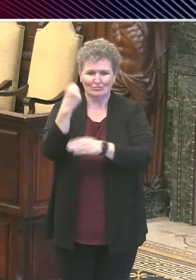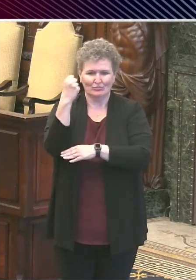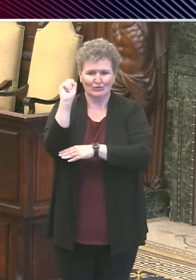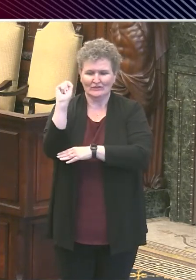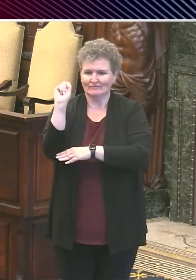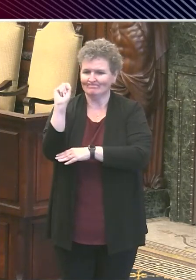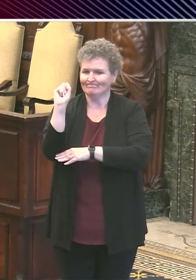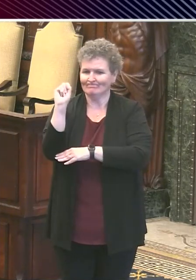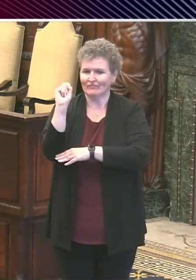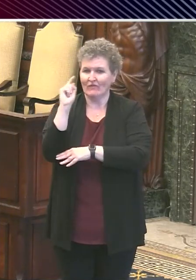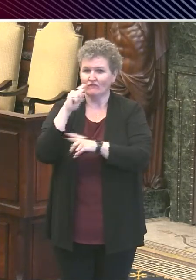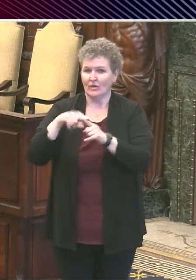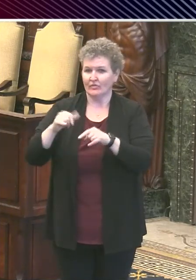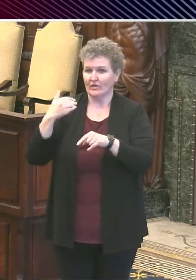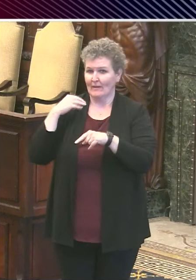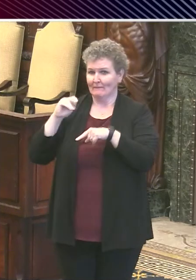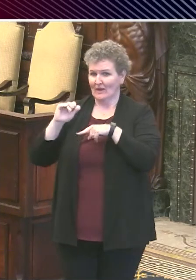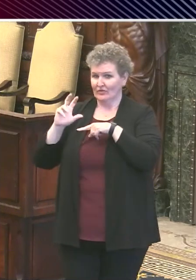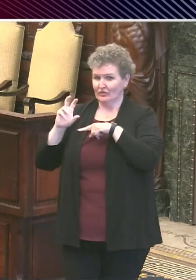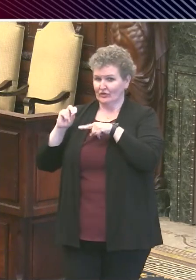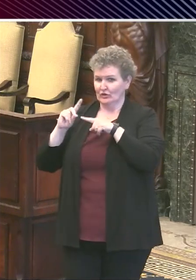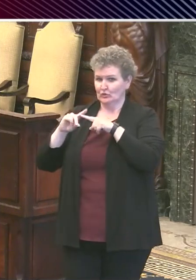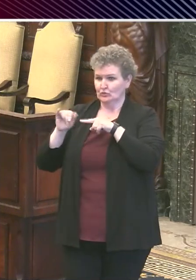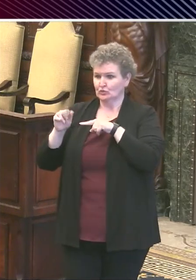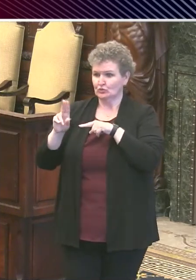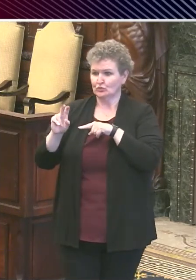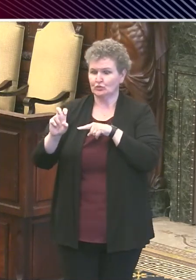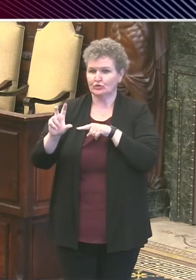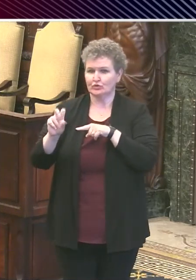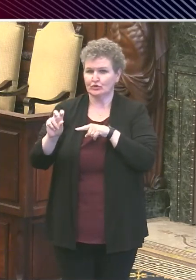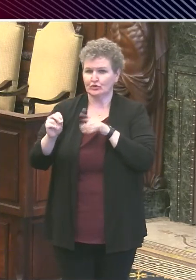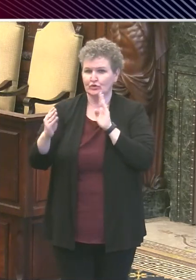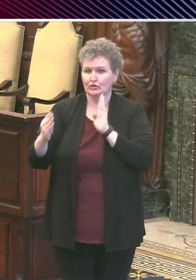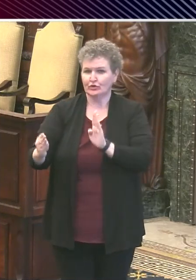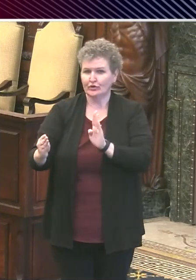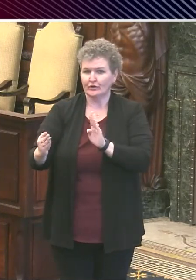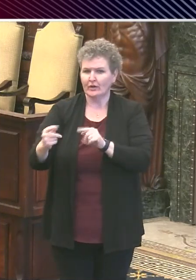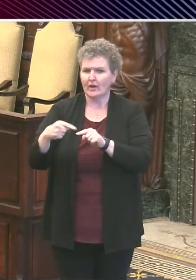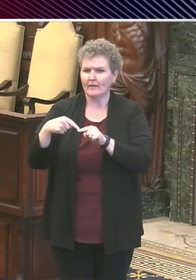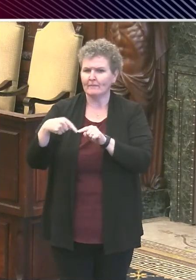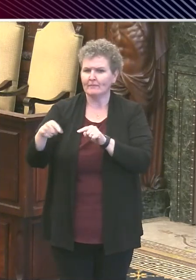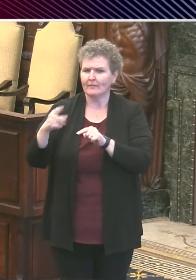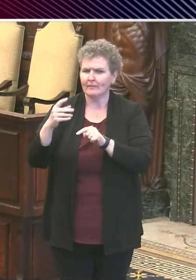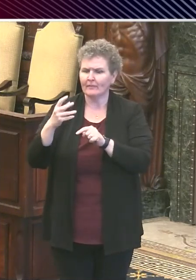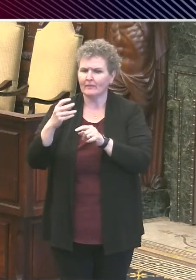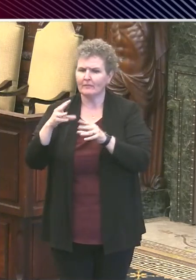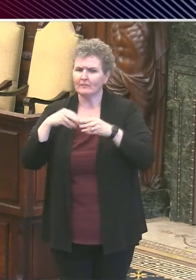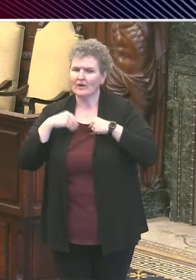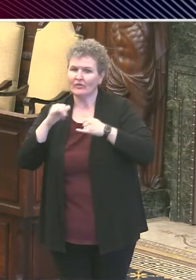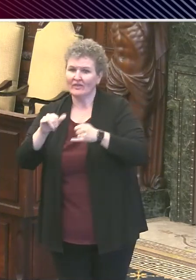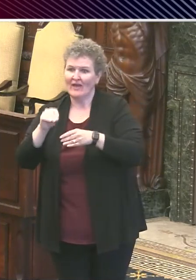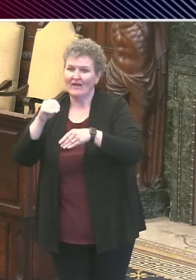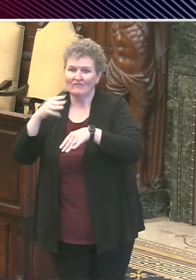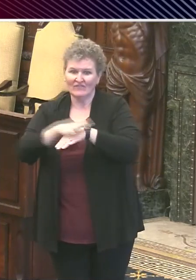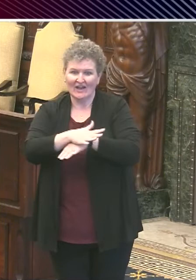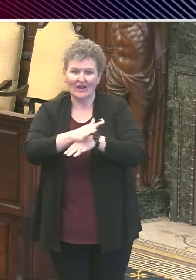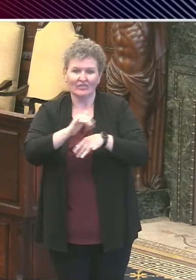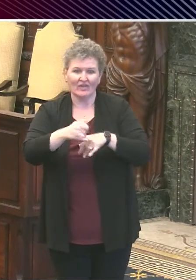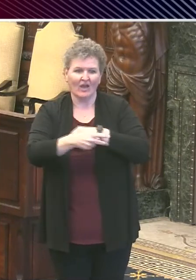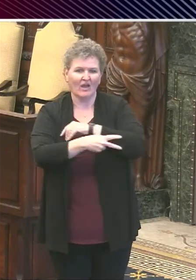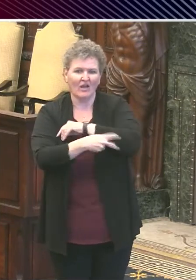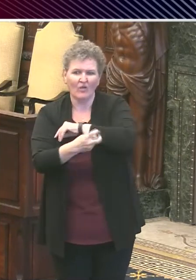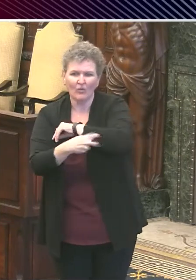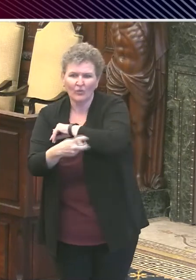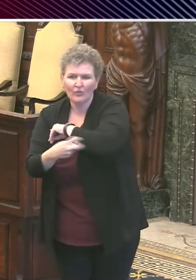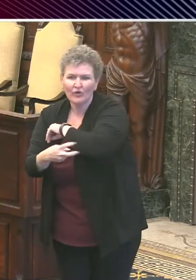June 30th. And my question has to deal with the reaction of the business owners who were affected by the looting during the protests. And